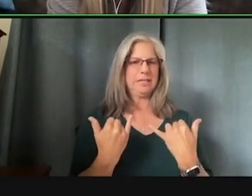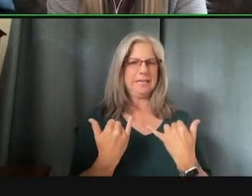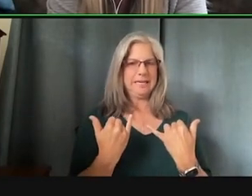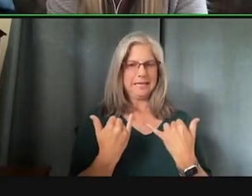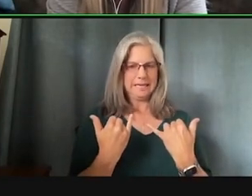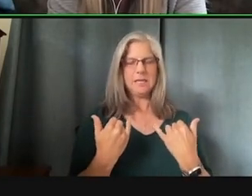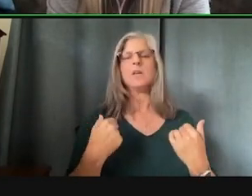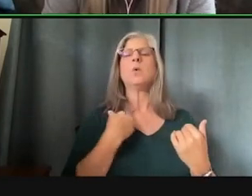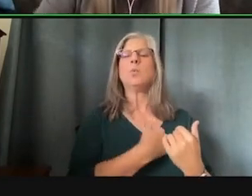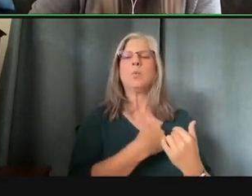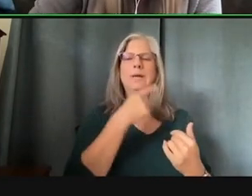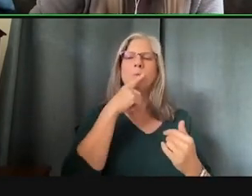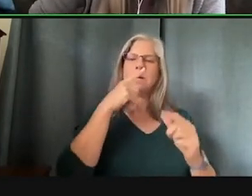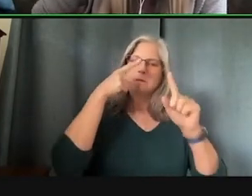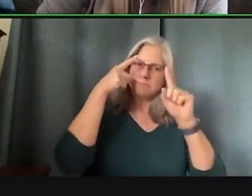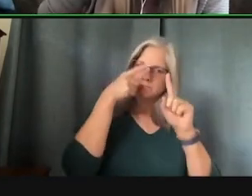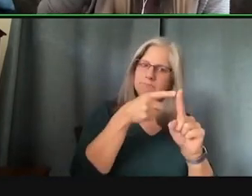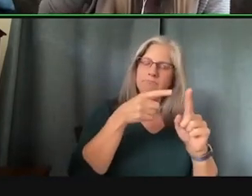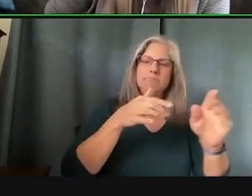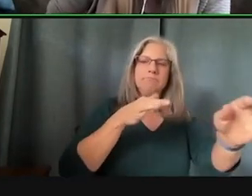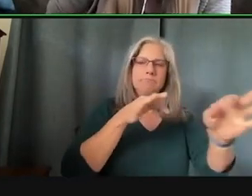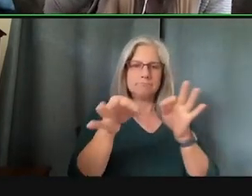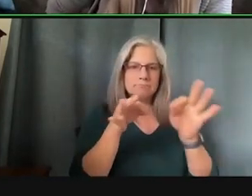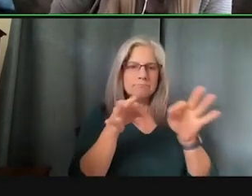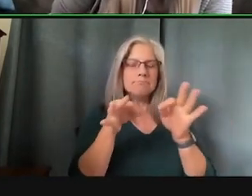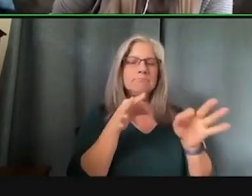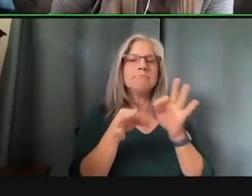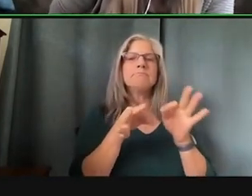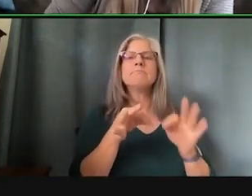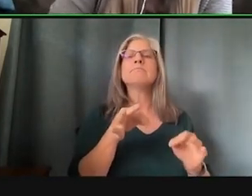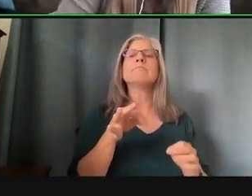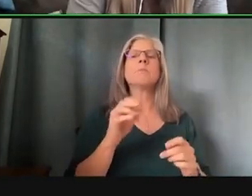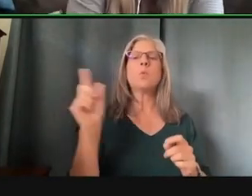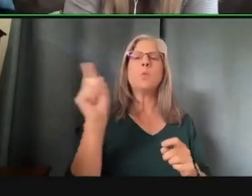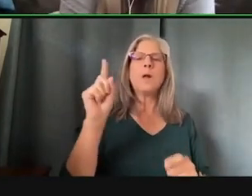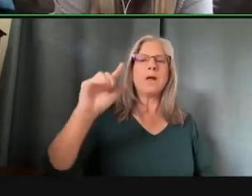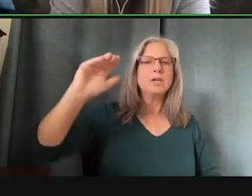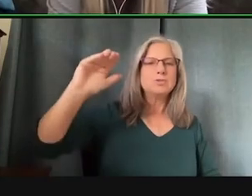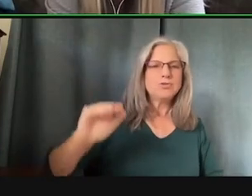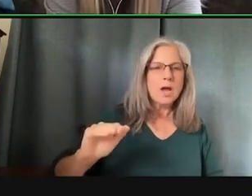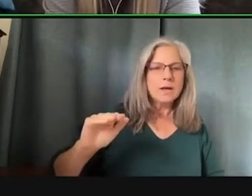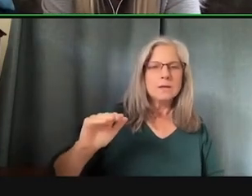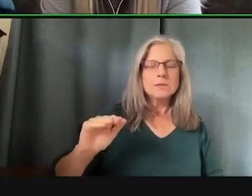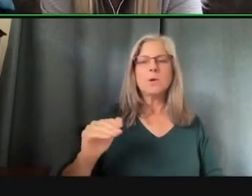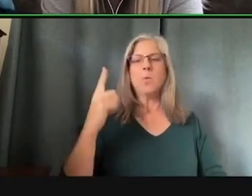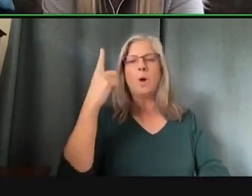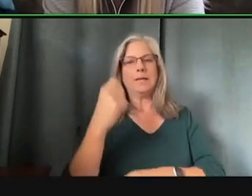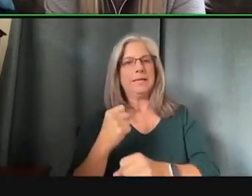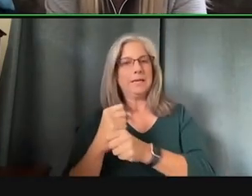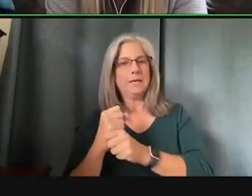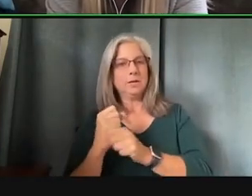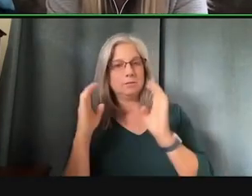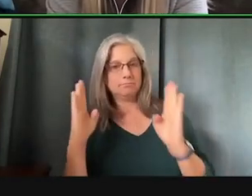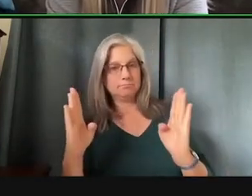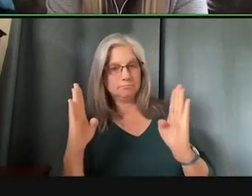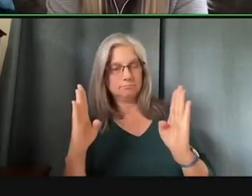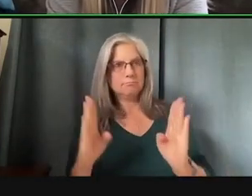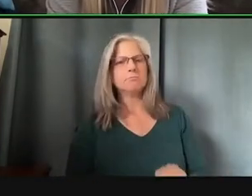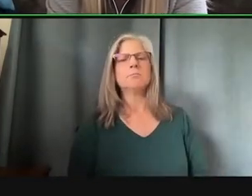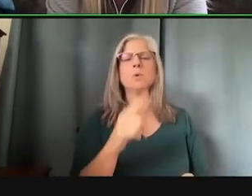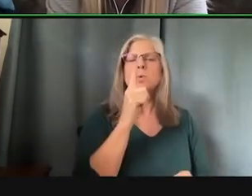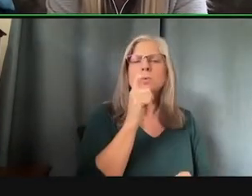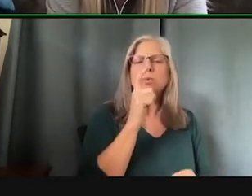will specifically state where we want the child to be in 1 year's time, and who is going